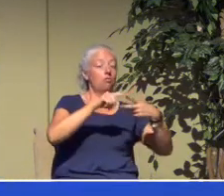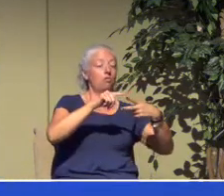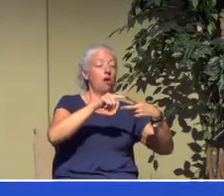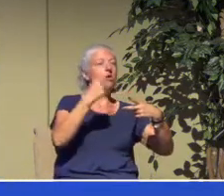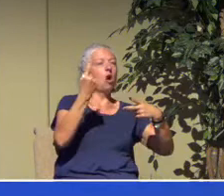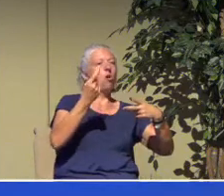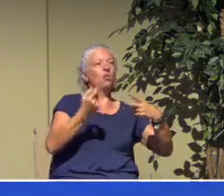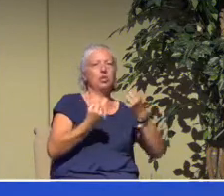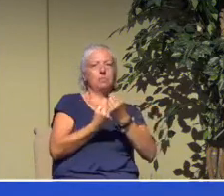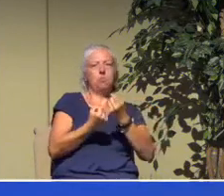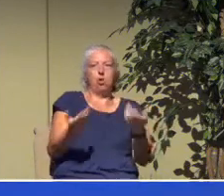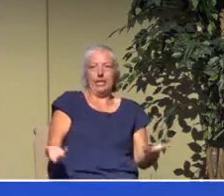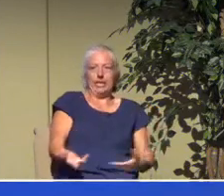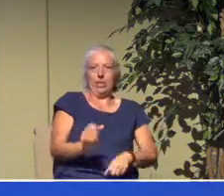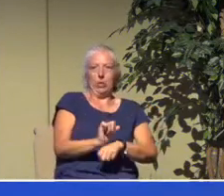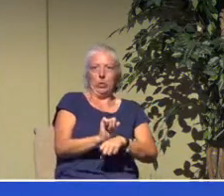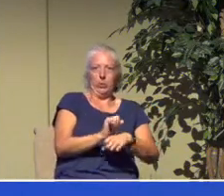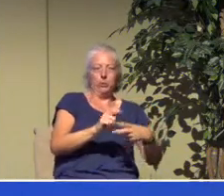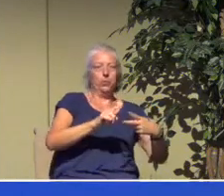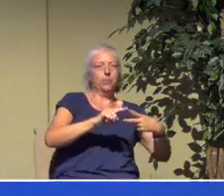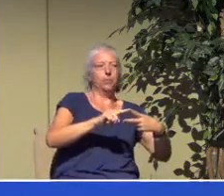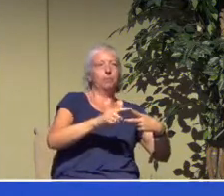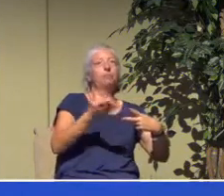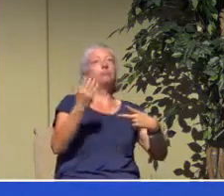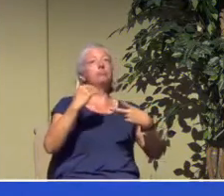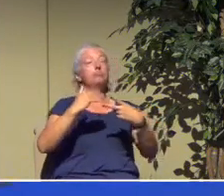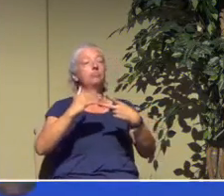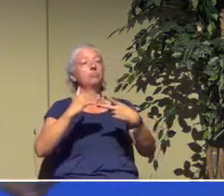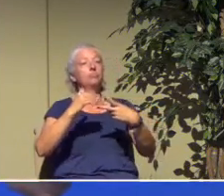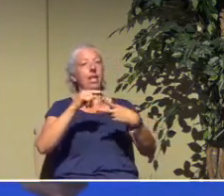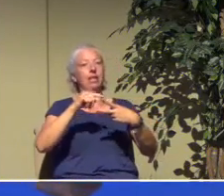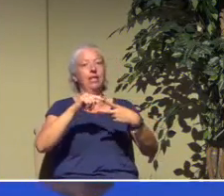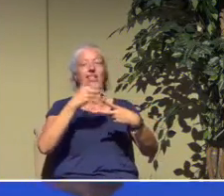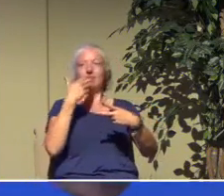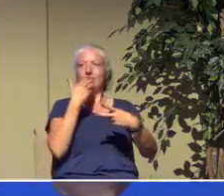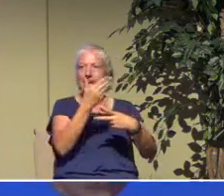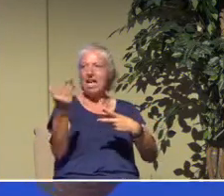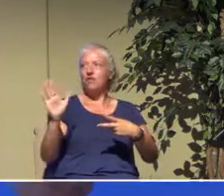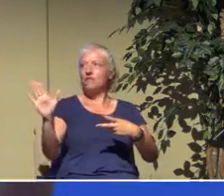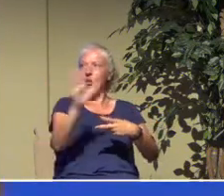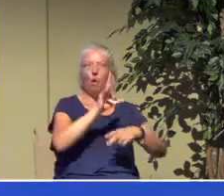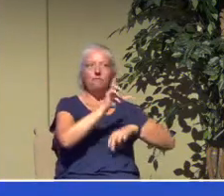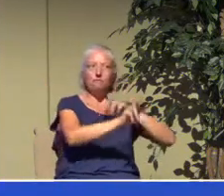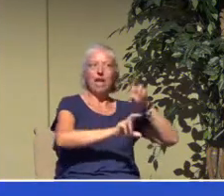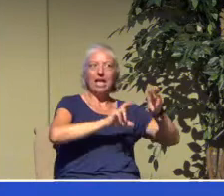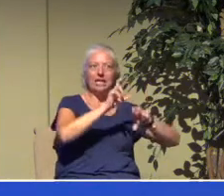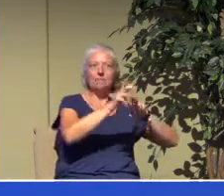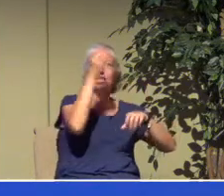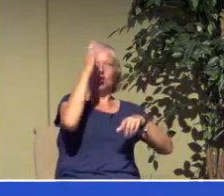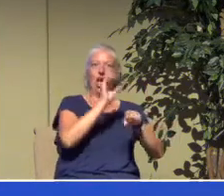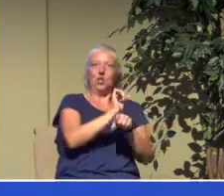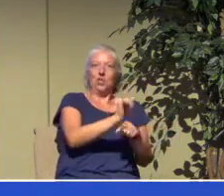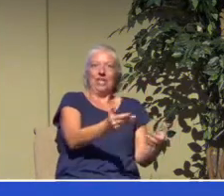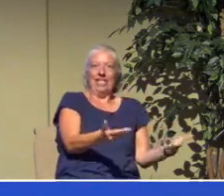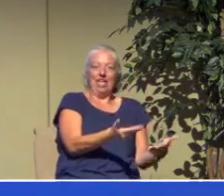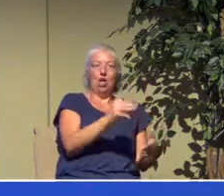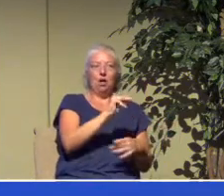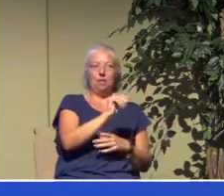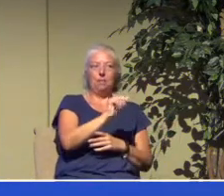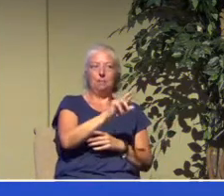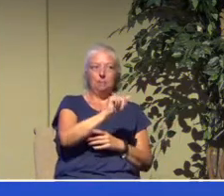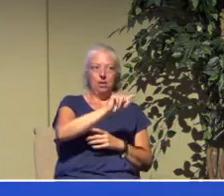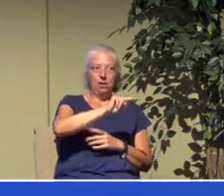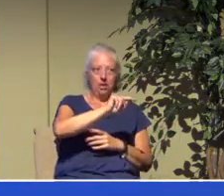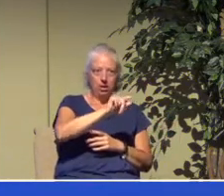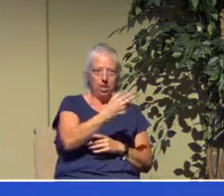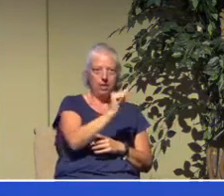the work we do here at Maranatha to serve the Lord. And thank you for your investment in what God is doing here. And